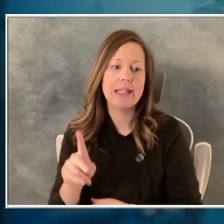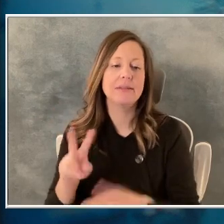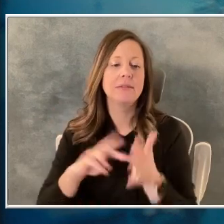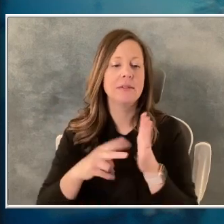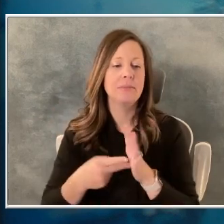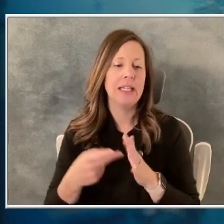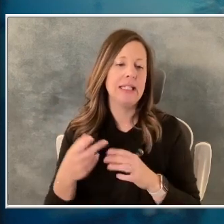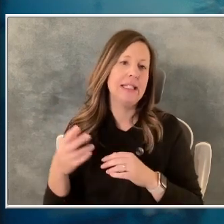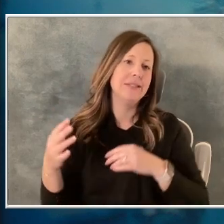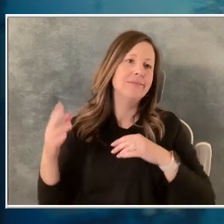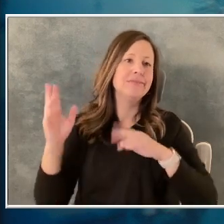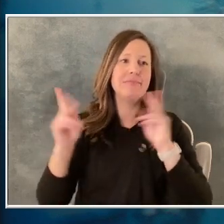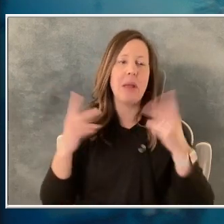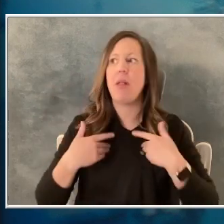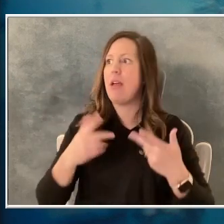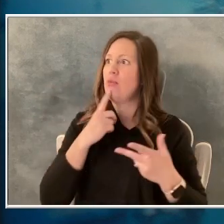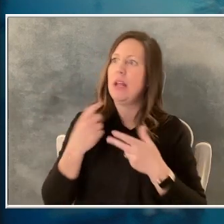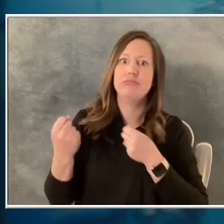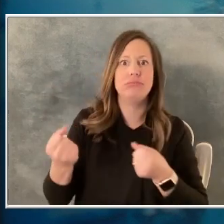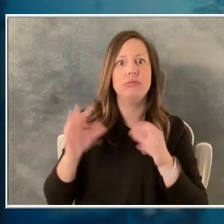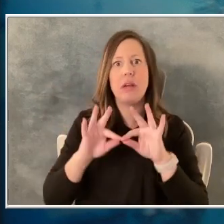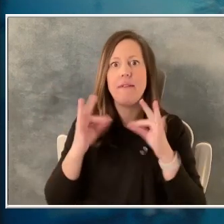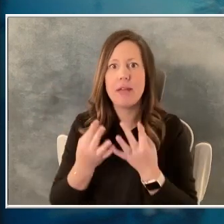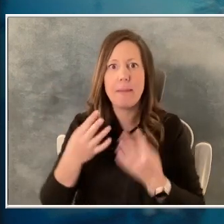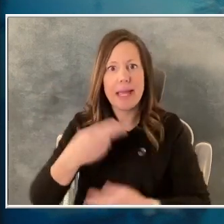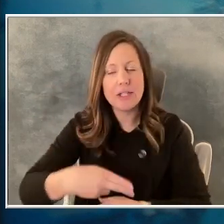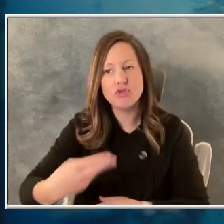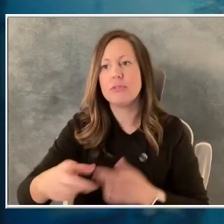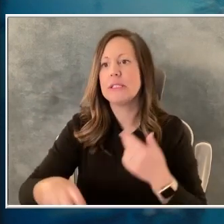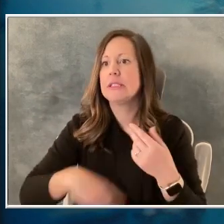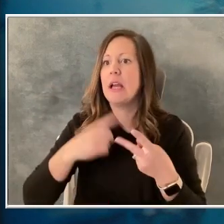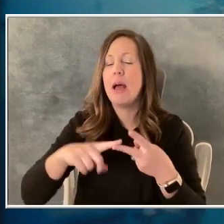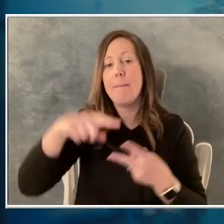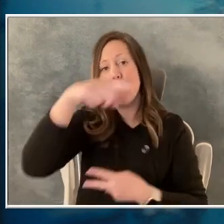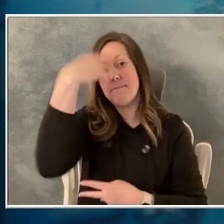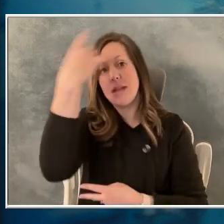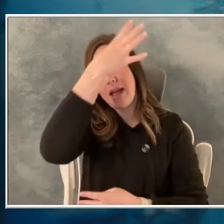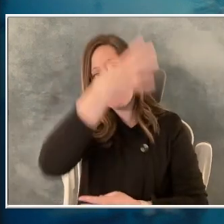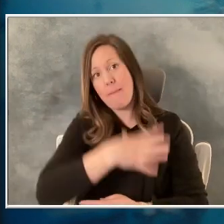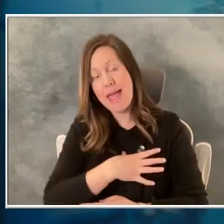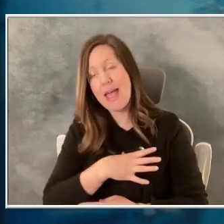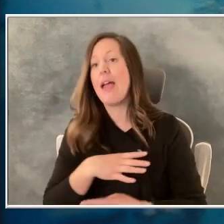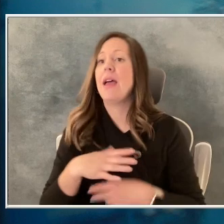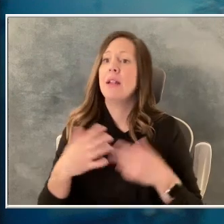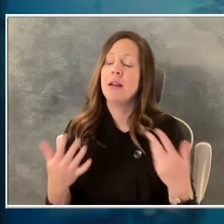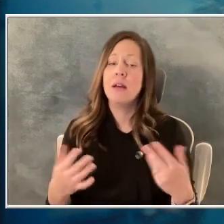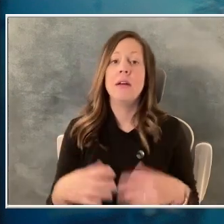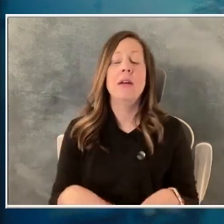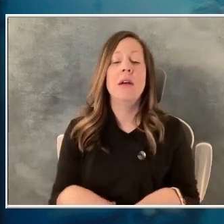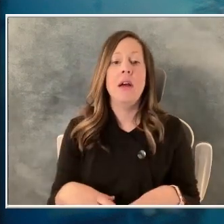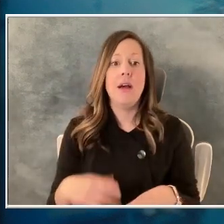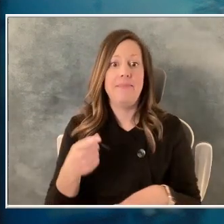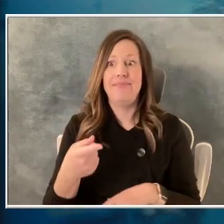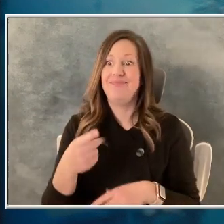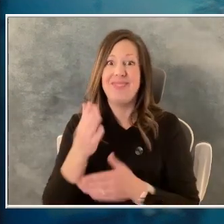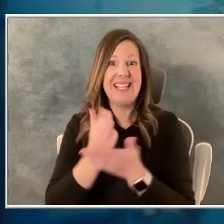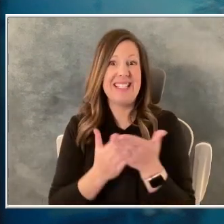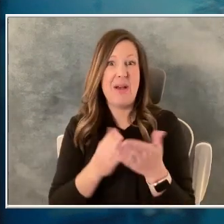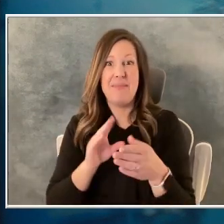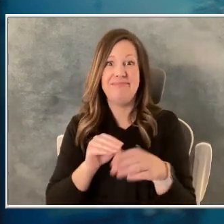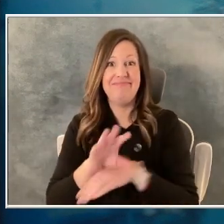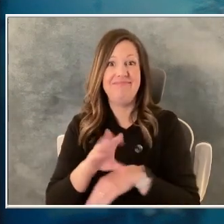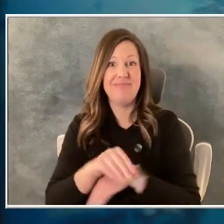history of prostate cancer, black men also are at higher risk. Some guidelines say that should start as early as age 40